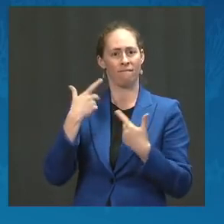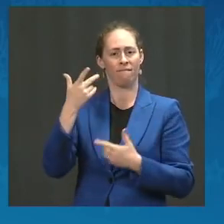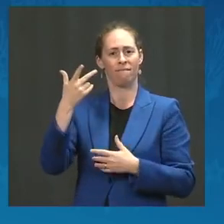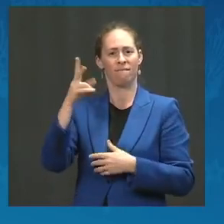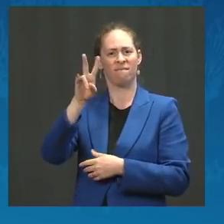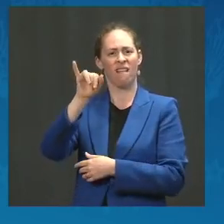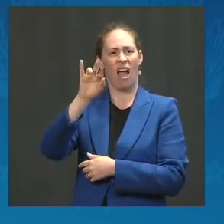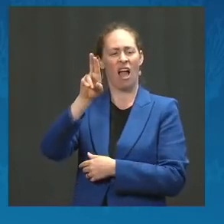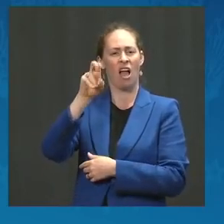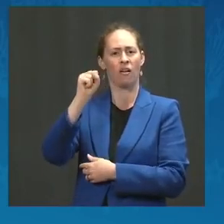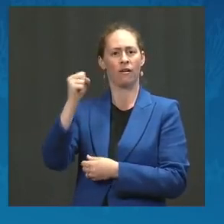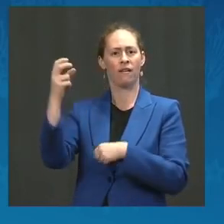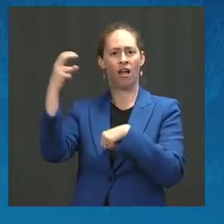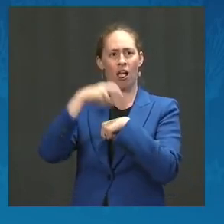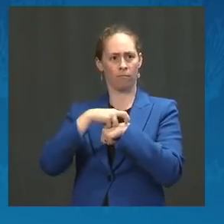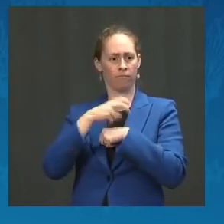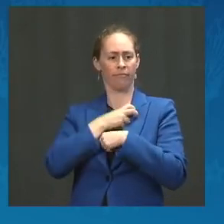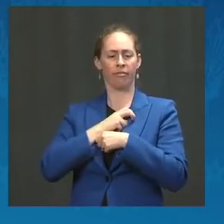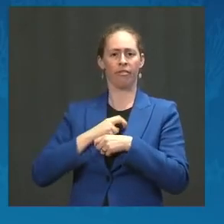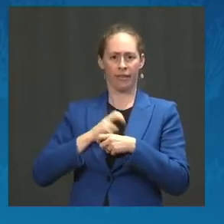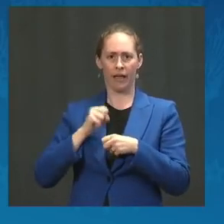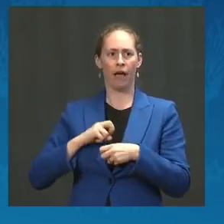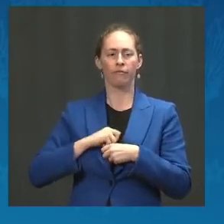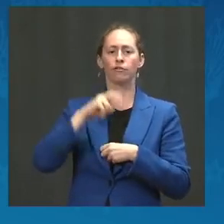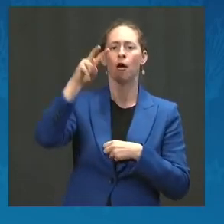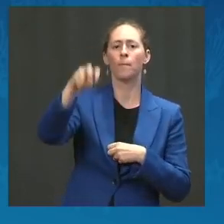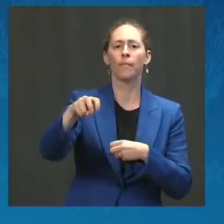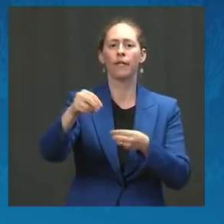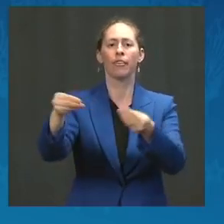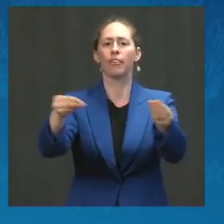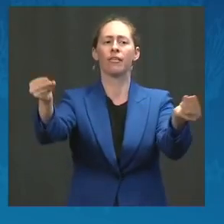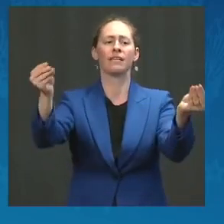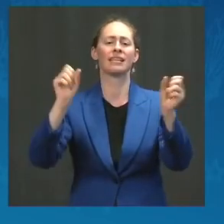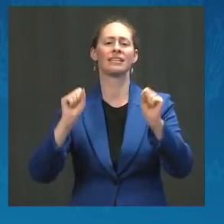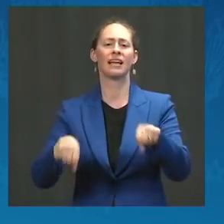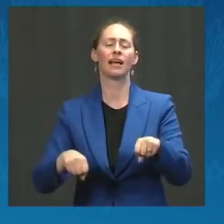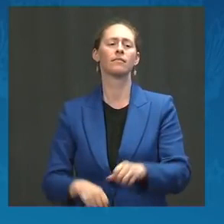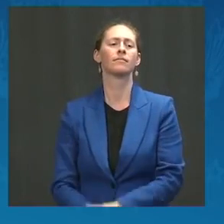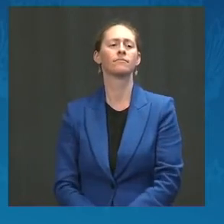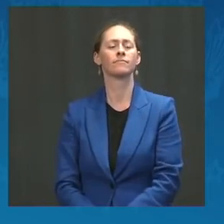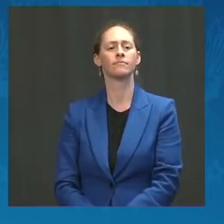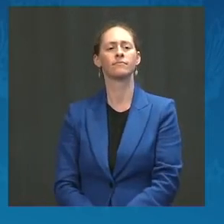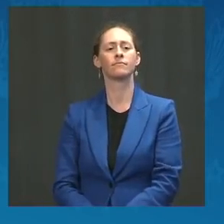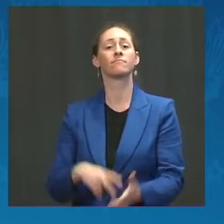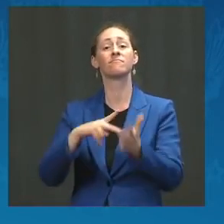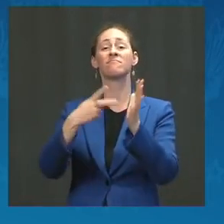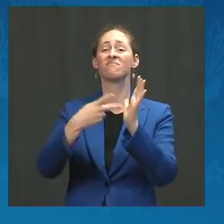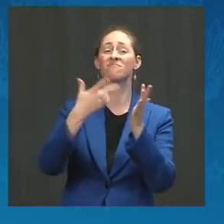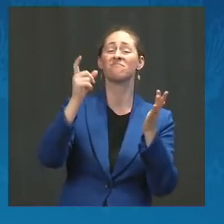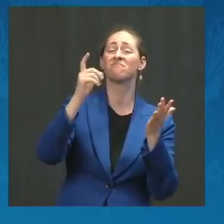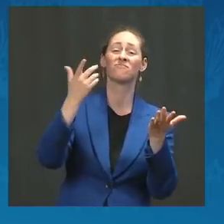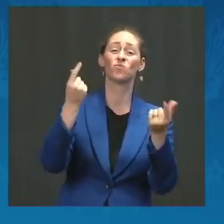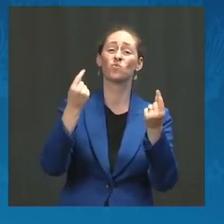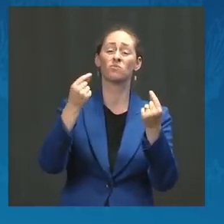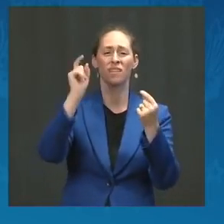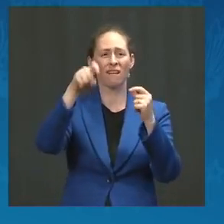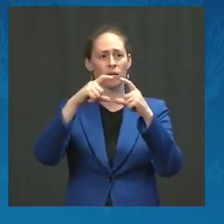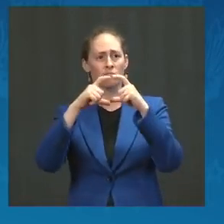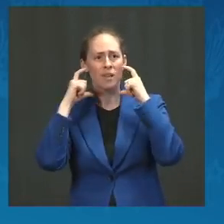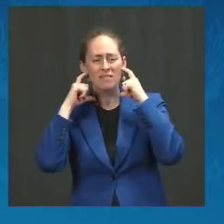who isn't vaccinated. We need to wear a mask to protect each other and to stop the rapid spread of this